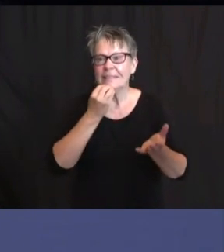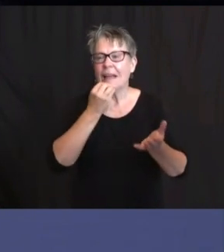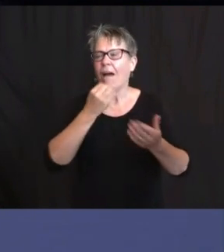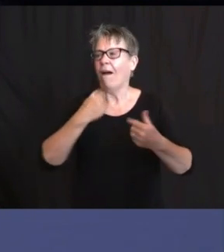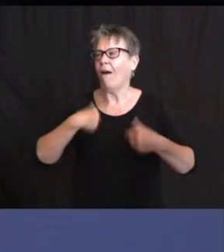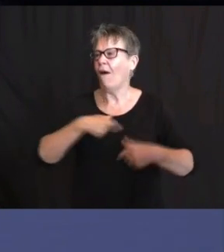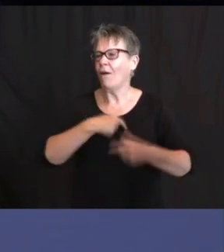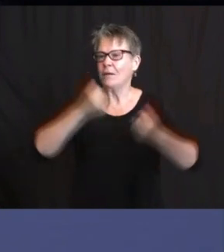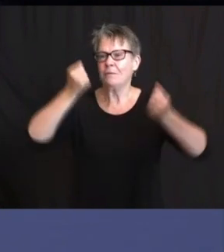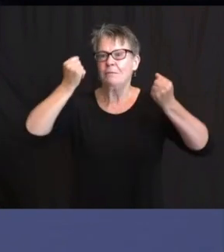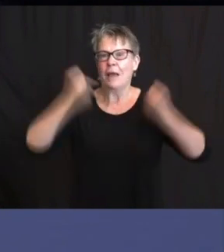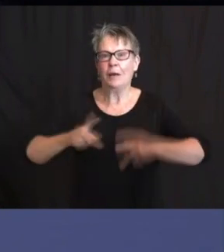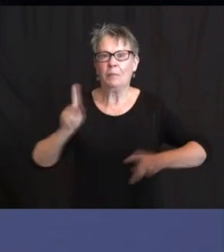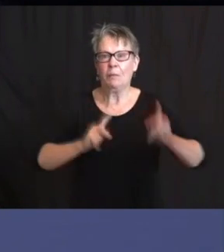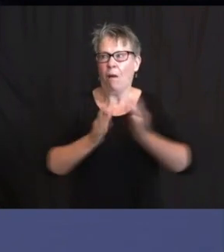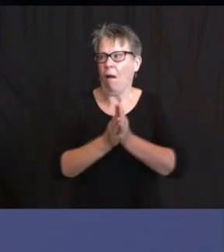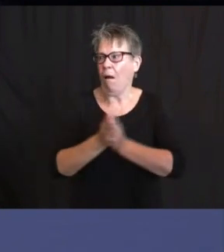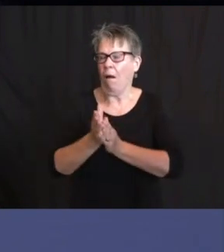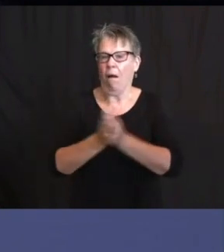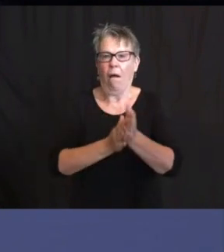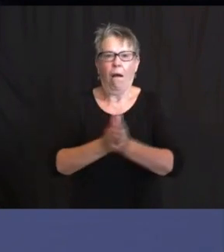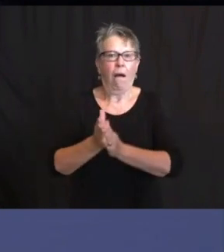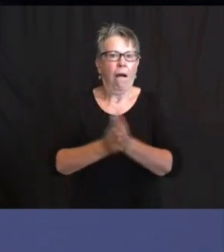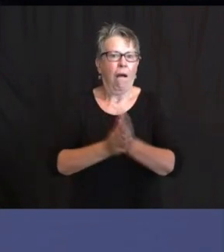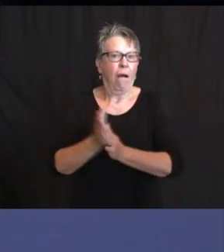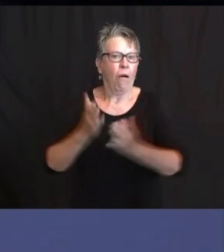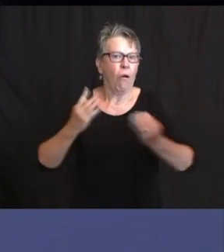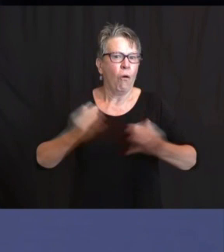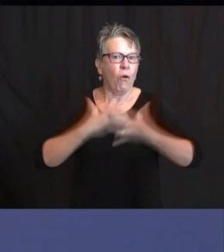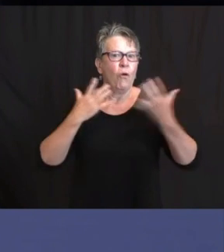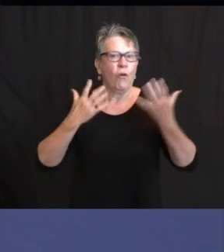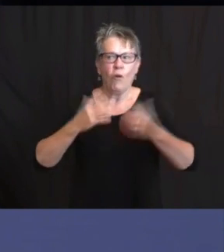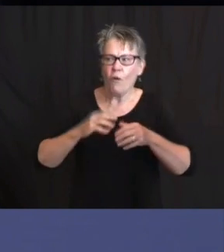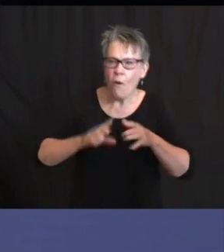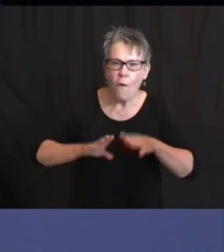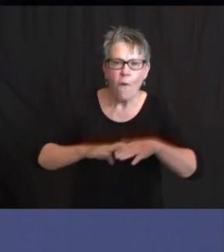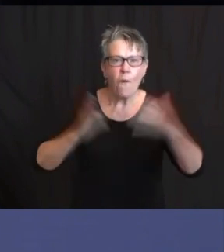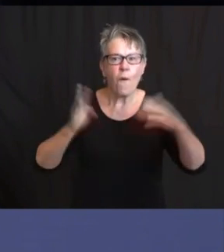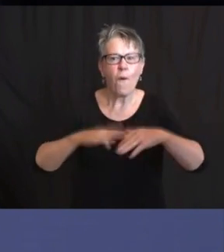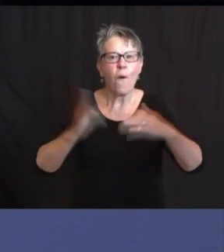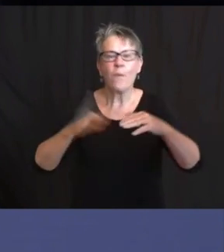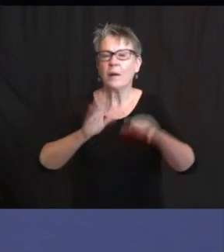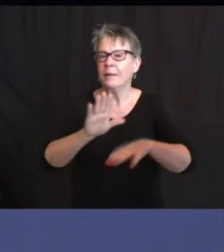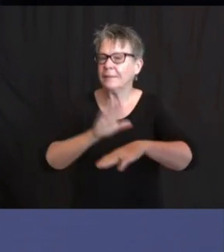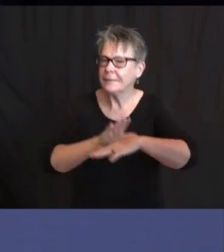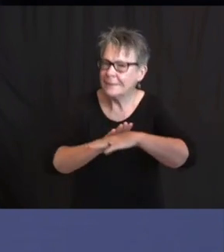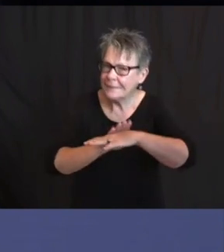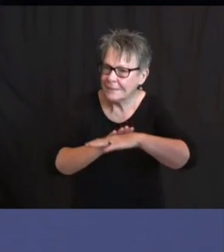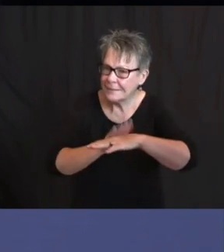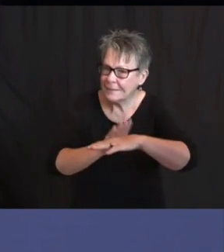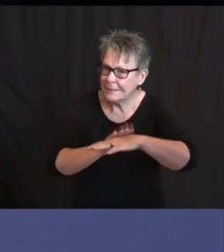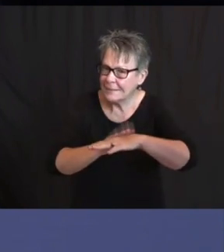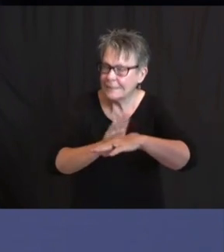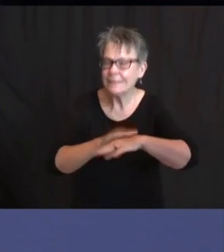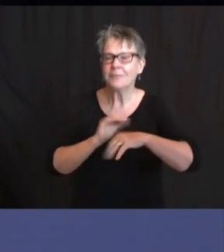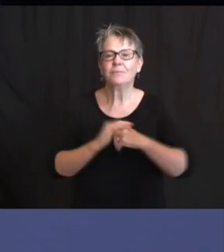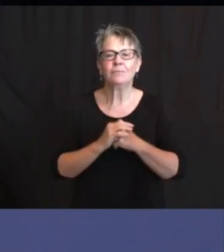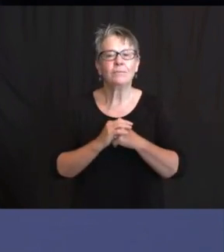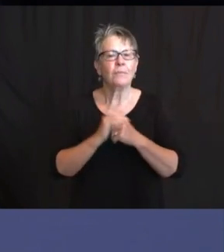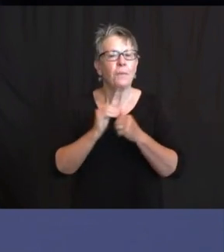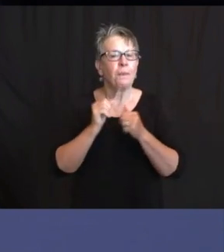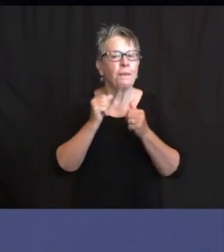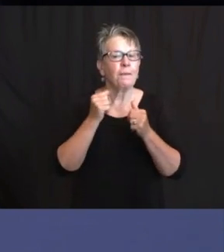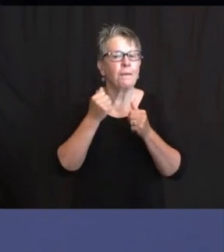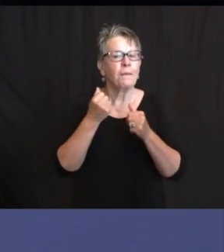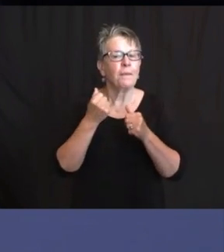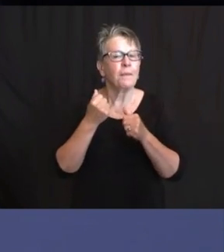stage progresses. But we cannot forget the important measures that led to case numbers declining and the